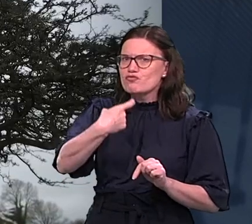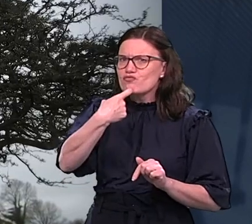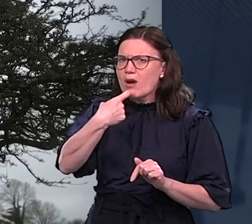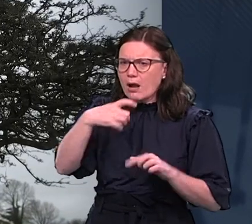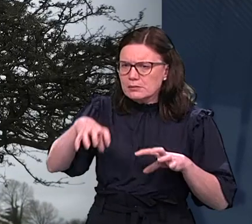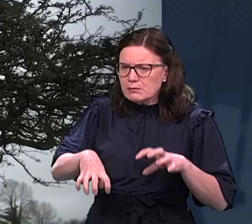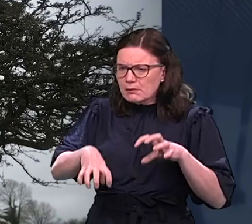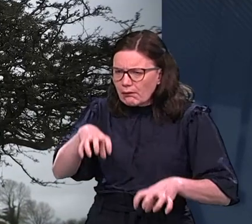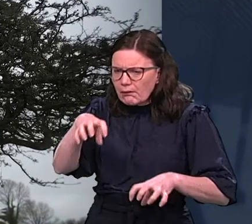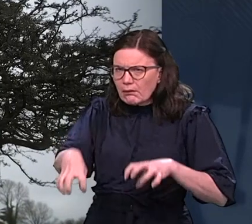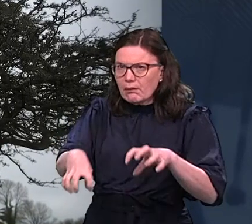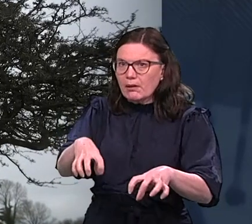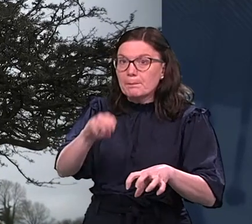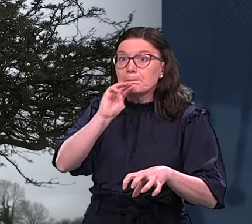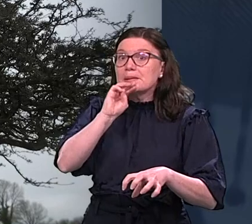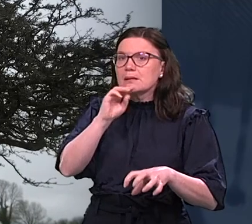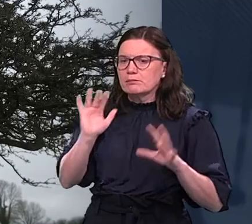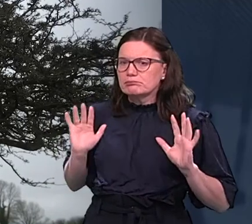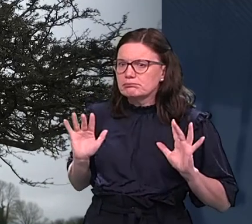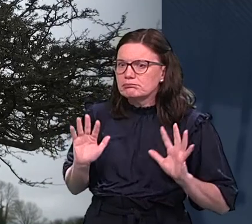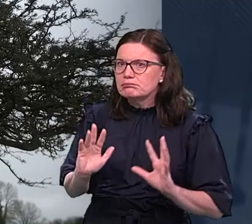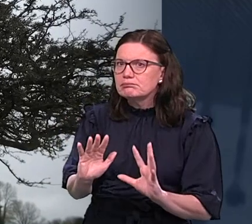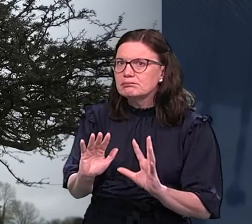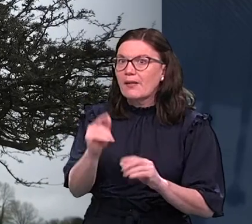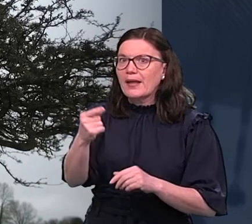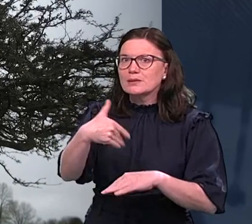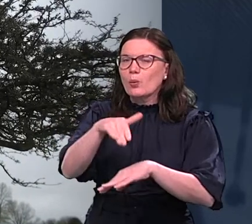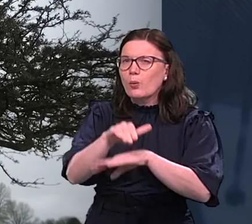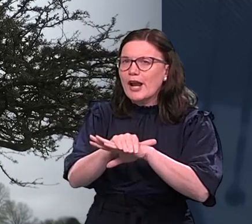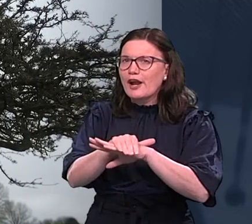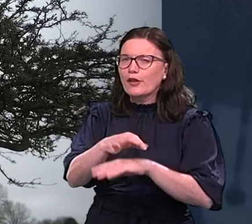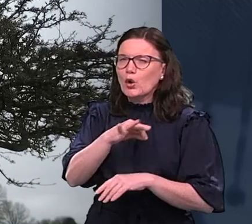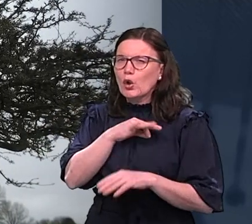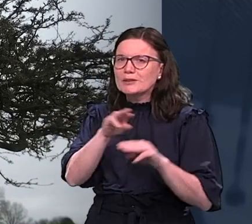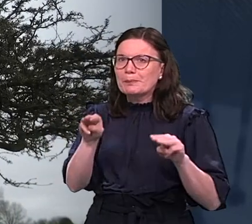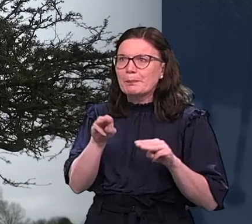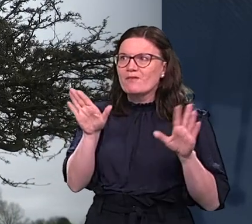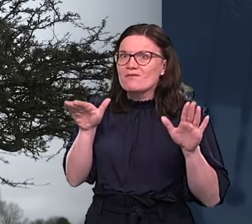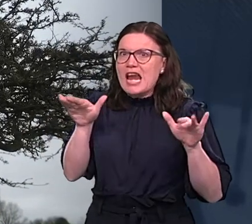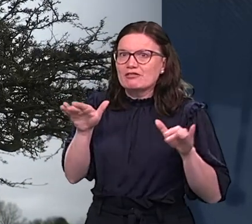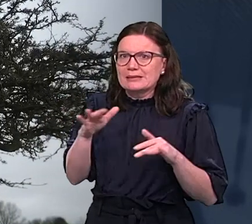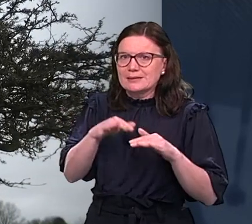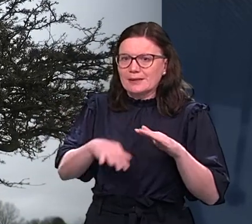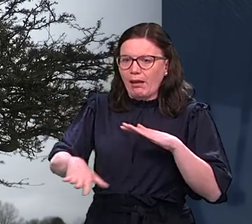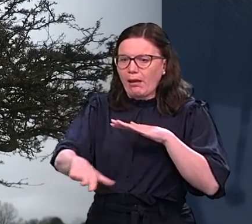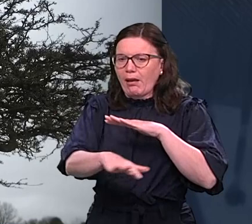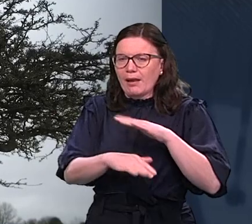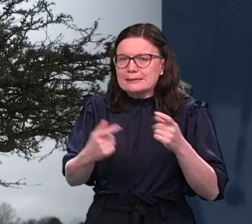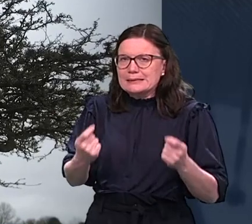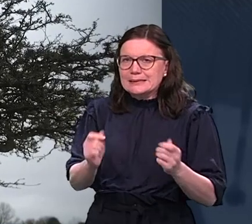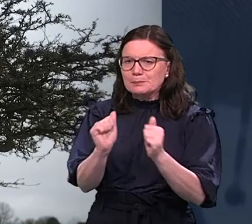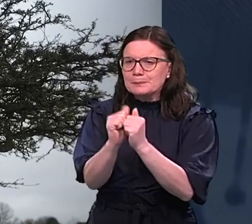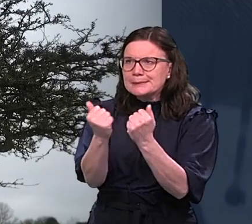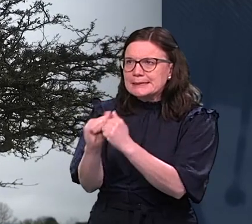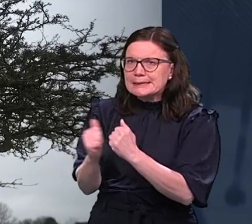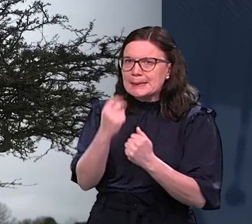that was always said to be a place of assembly, where Ndinawa, Nishi, fairies if you will, where they'd sit around and meet at